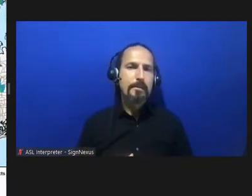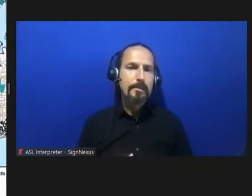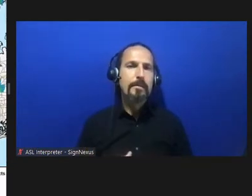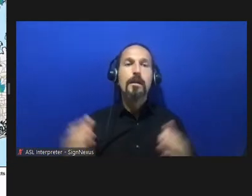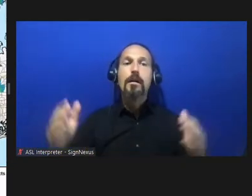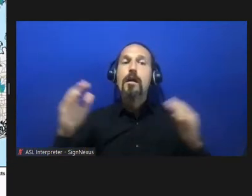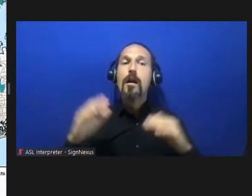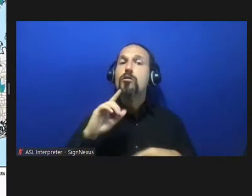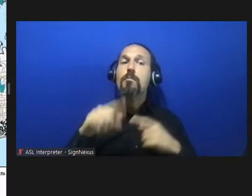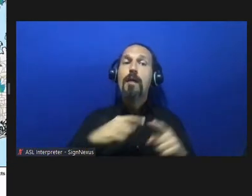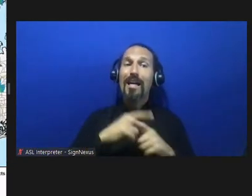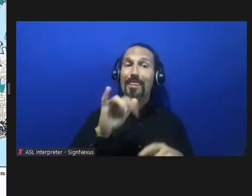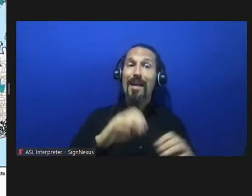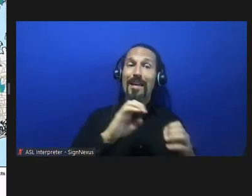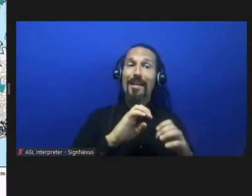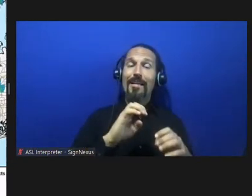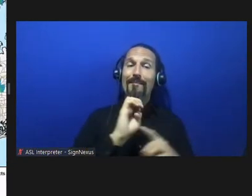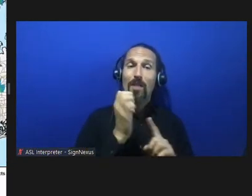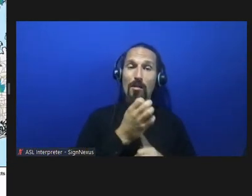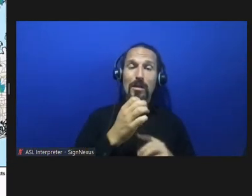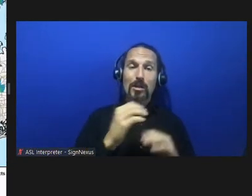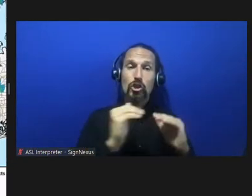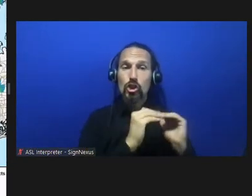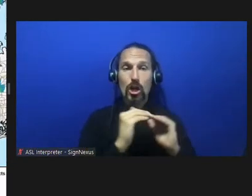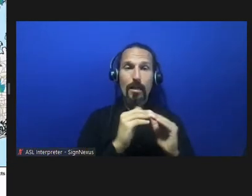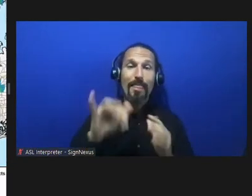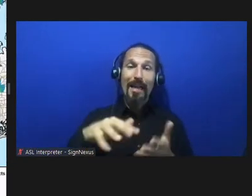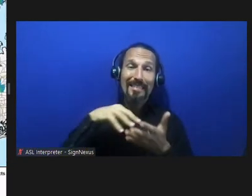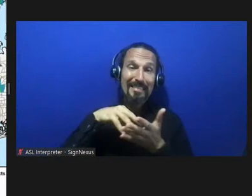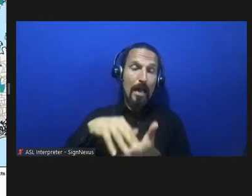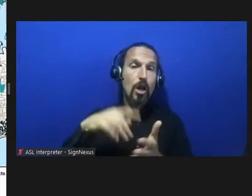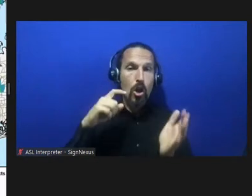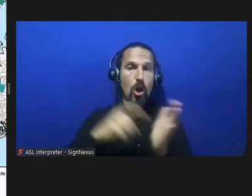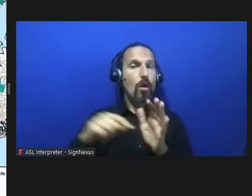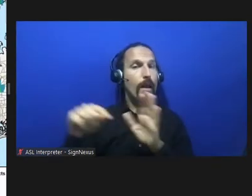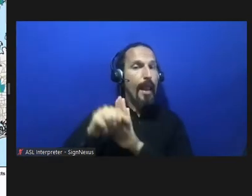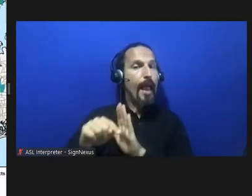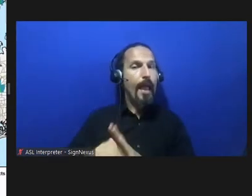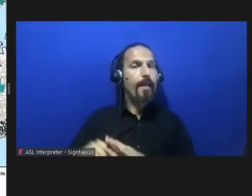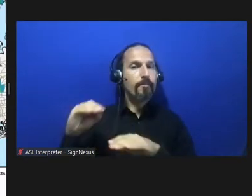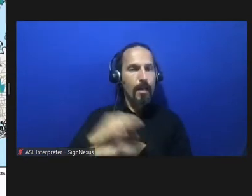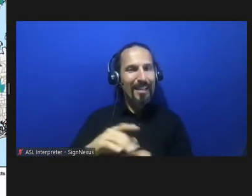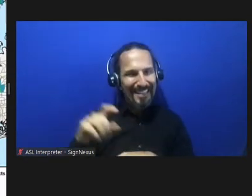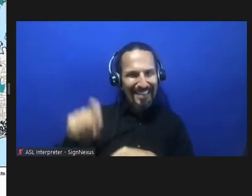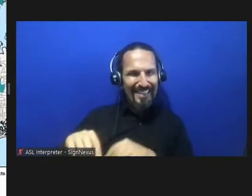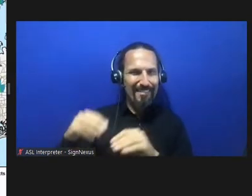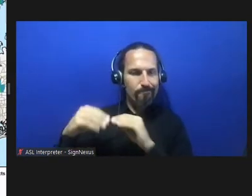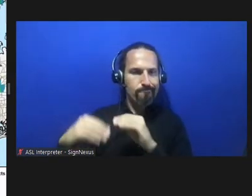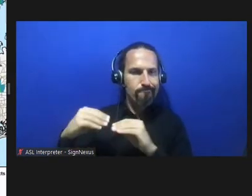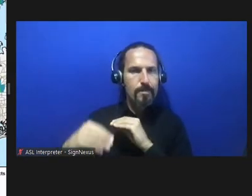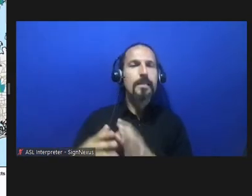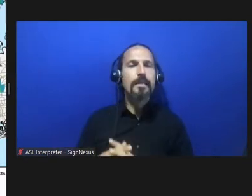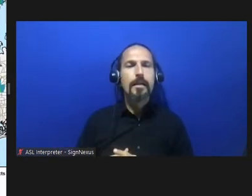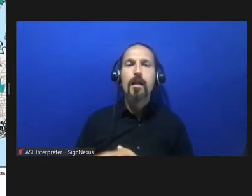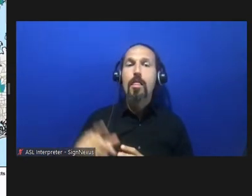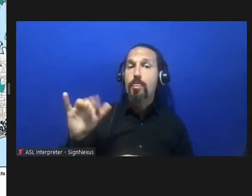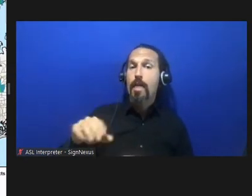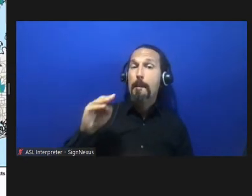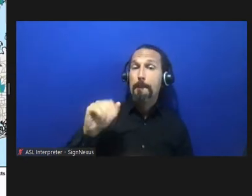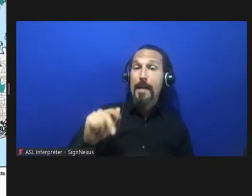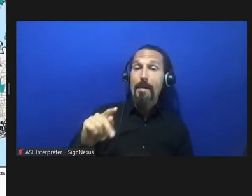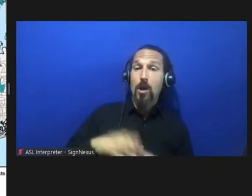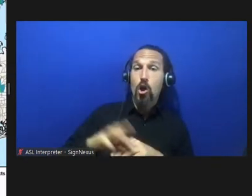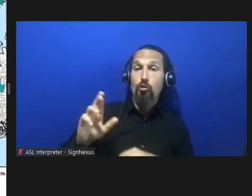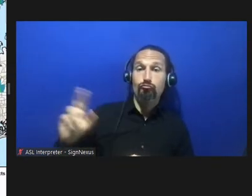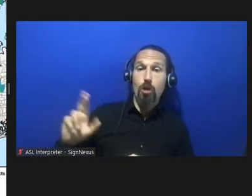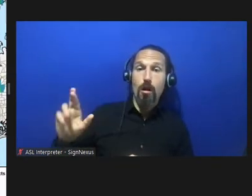in terms of environmental justice the study did find adverse effects where mitigation is required the map to the right